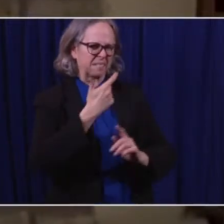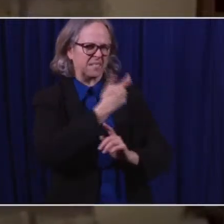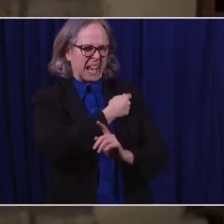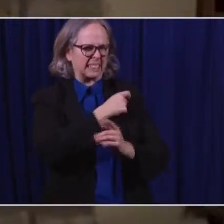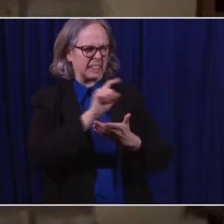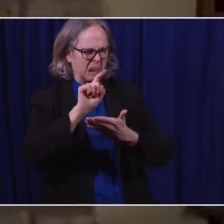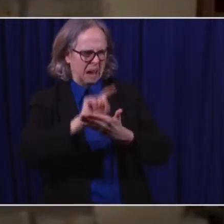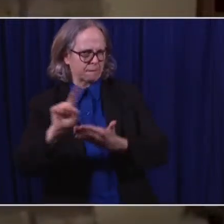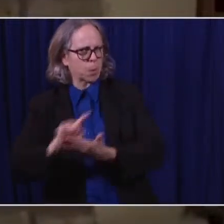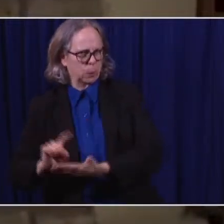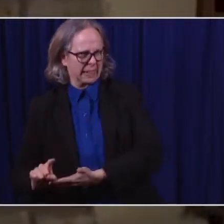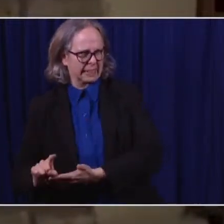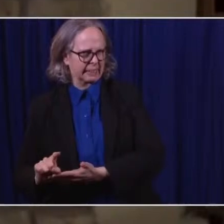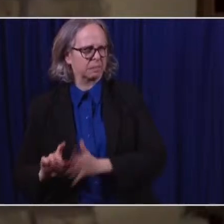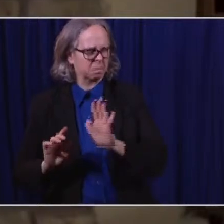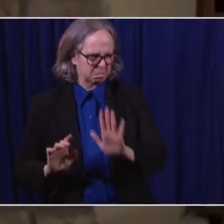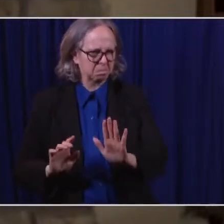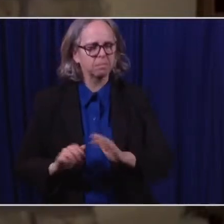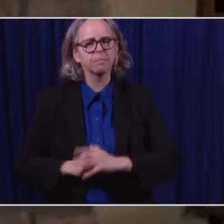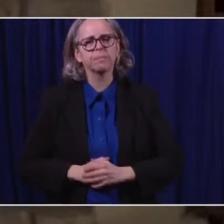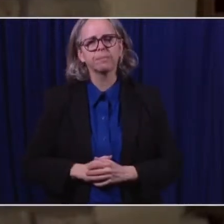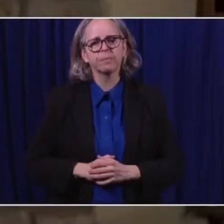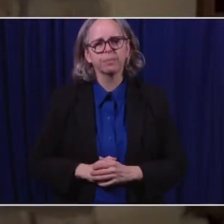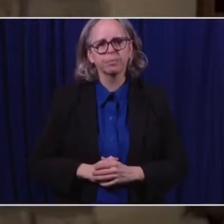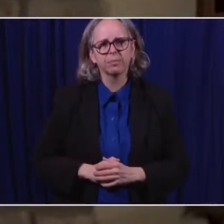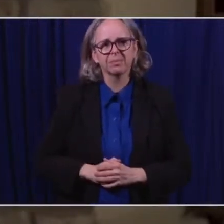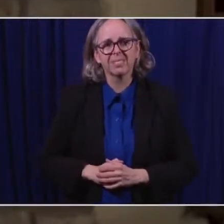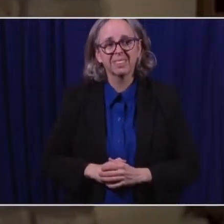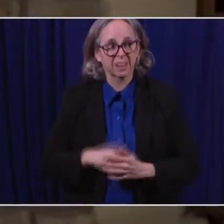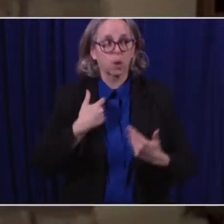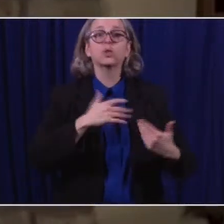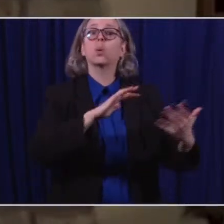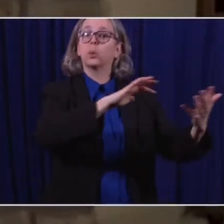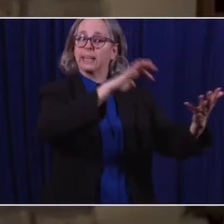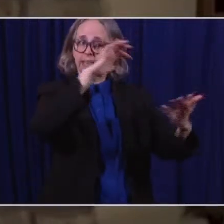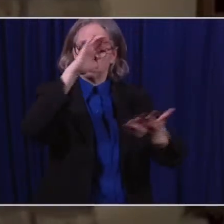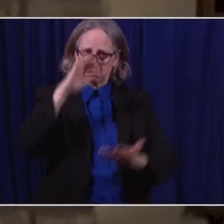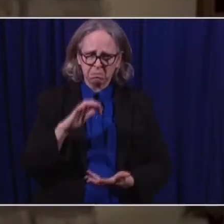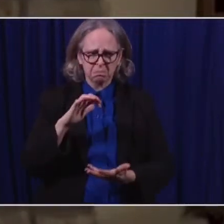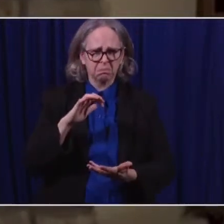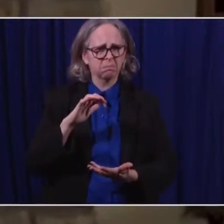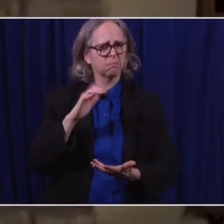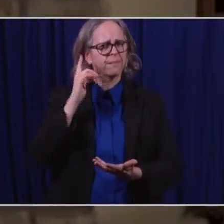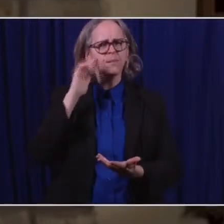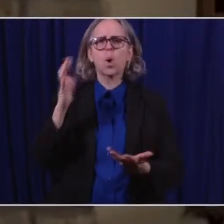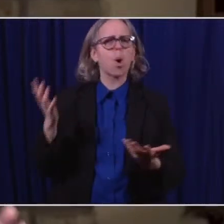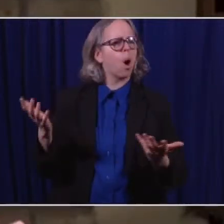going to be able to designate and devote for those